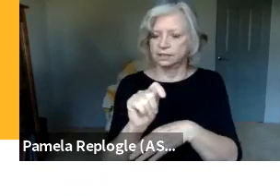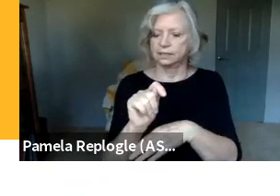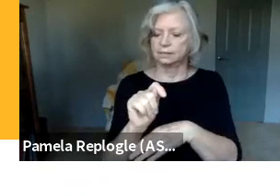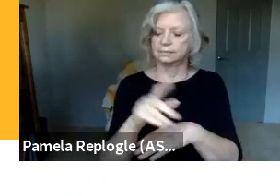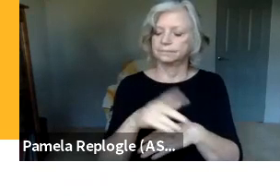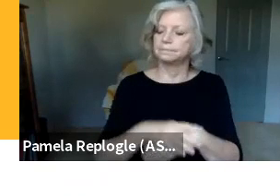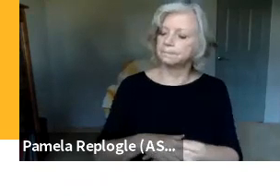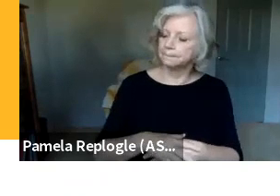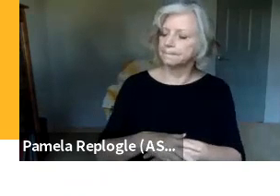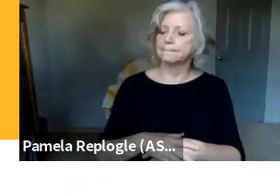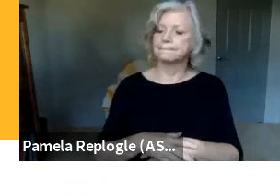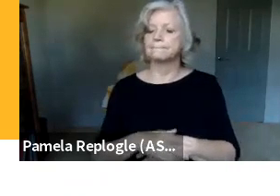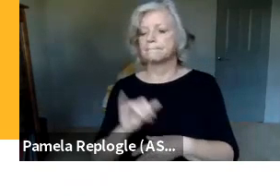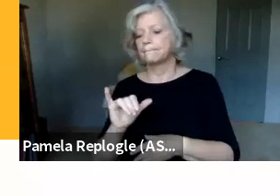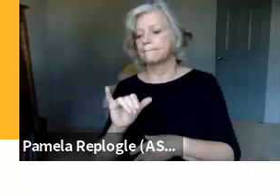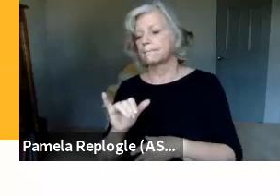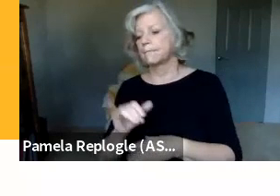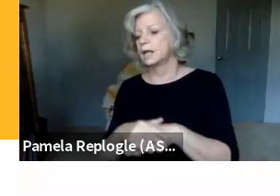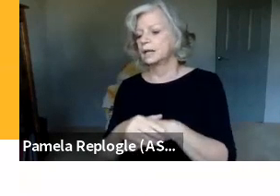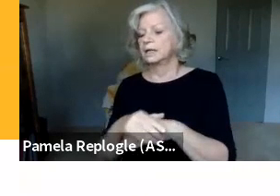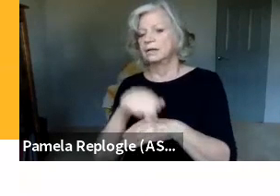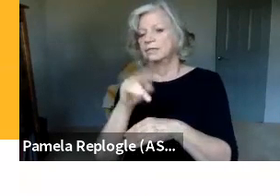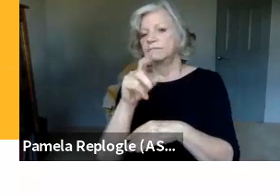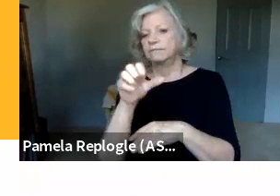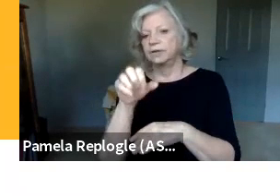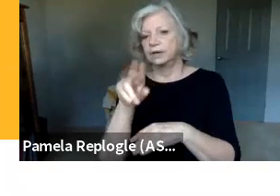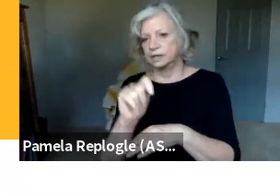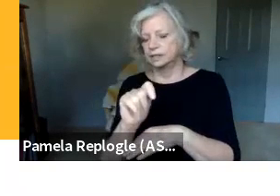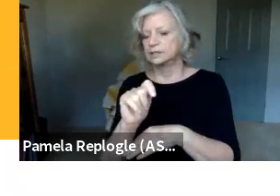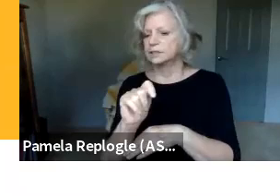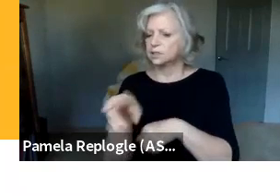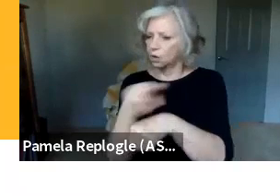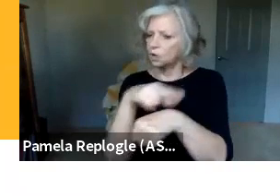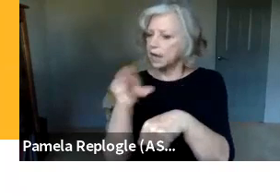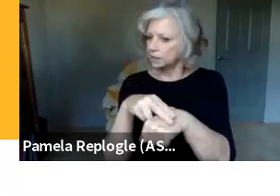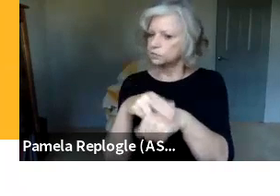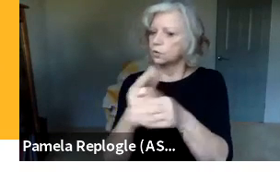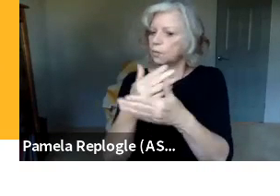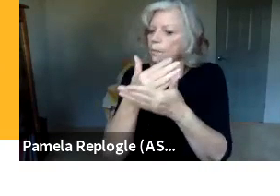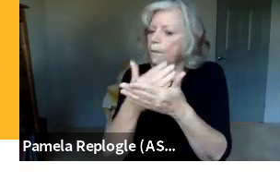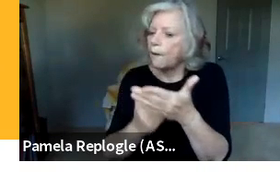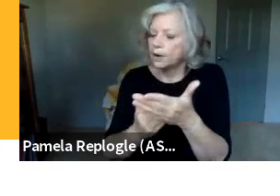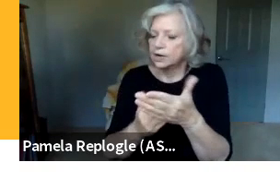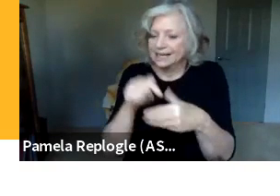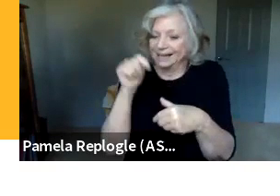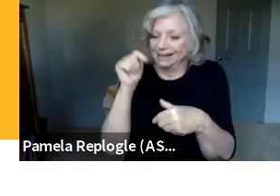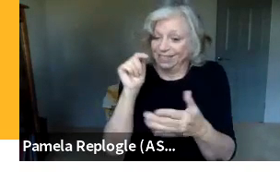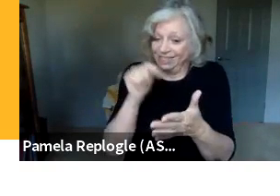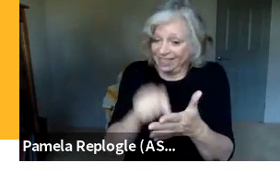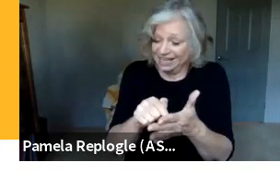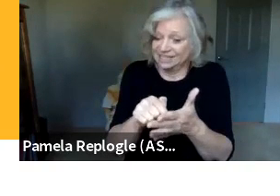Variants emerge all the time. They're a natural part of this virus and other viruses.